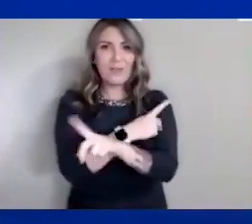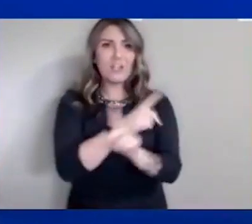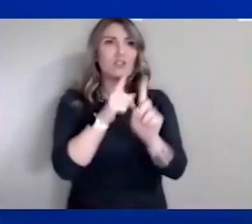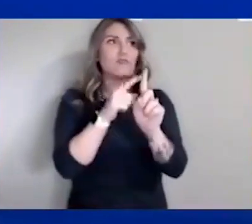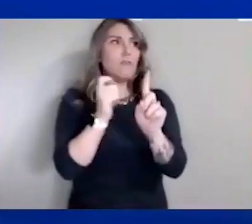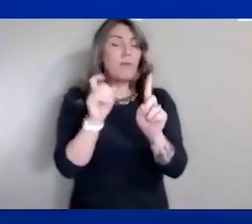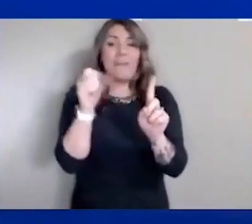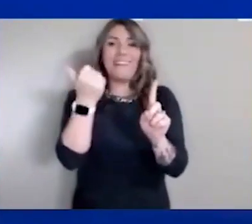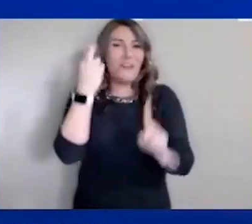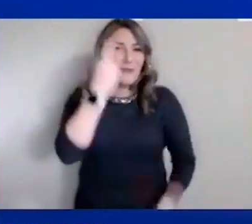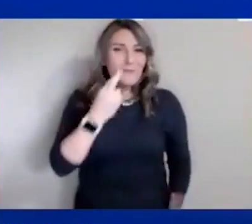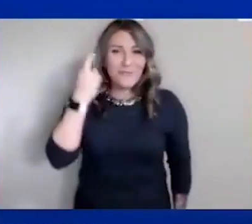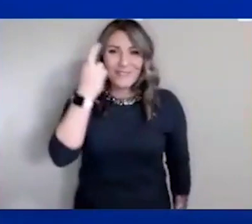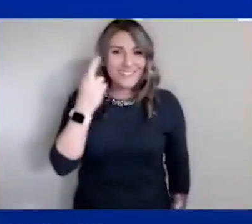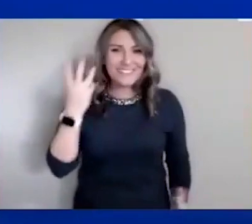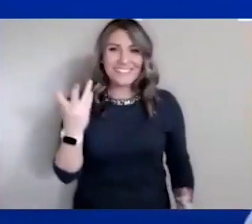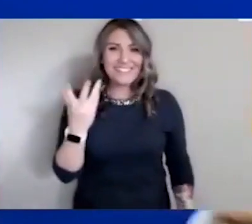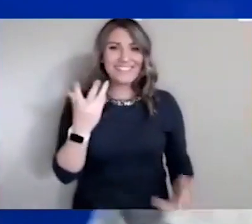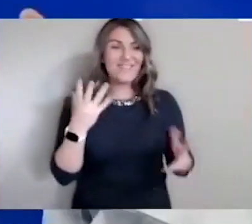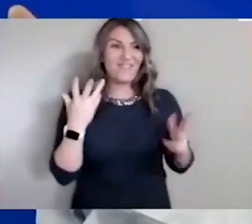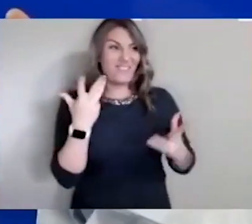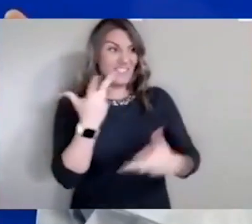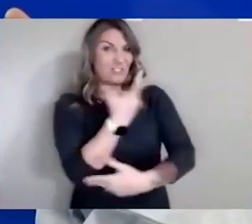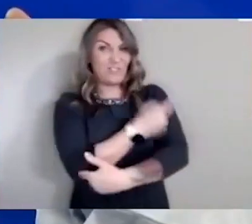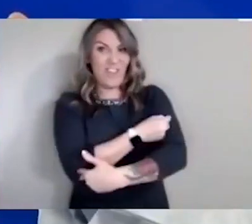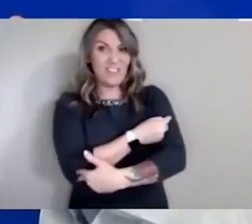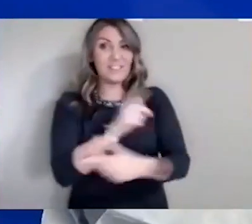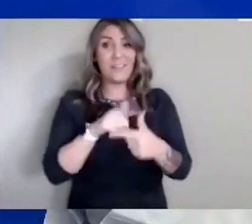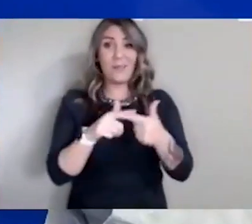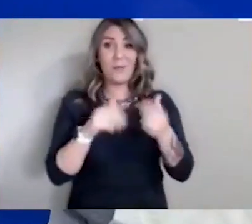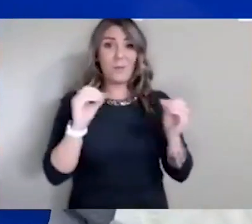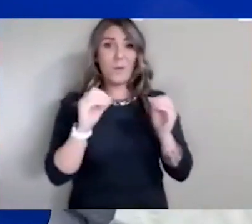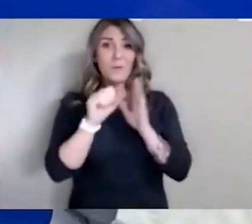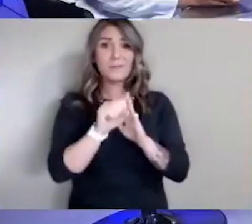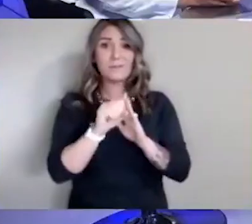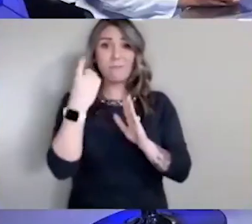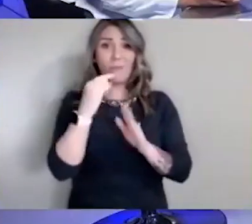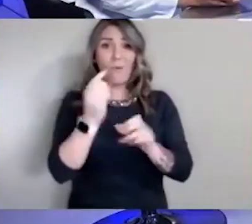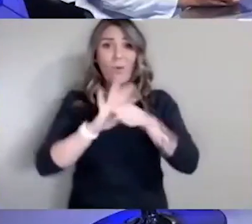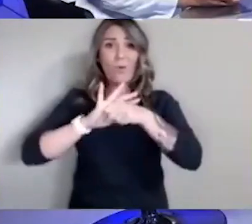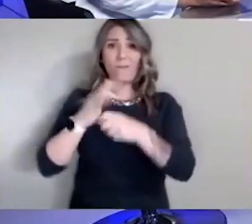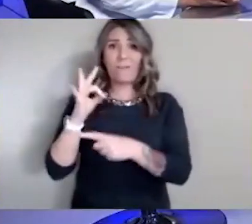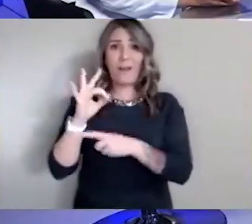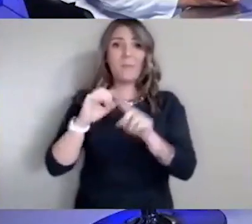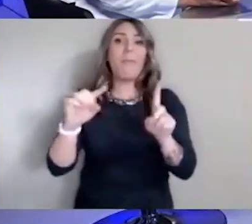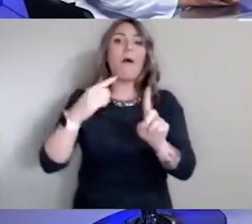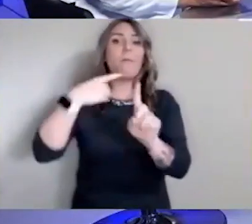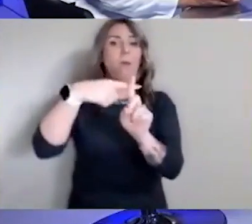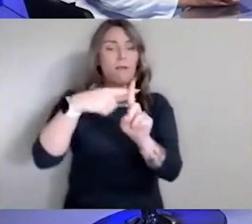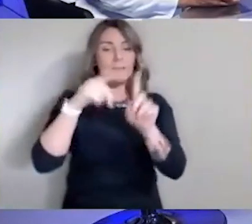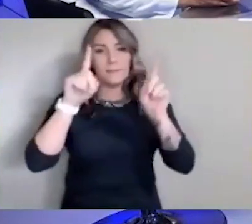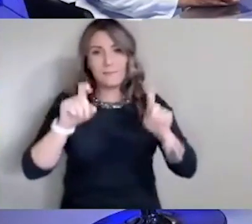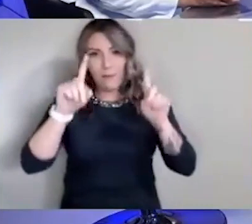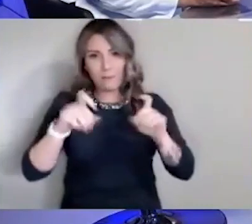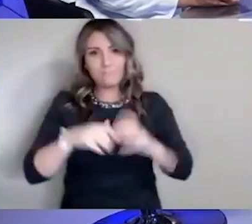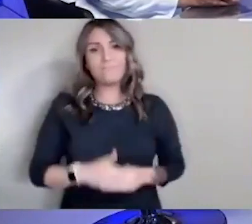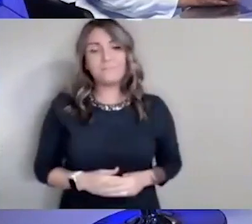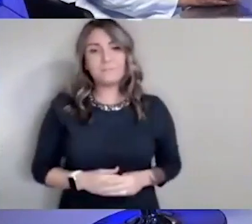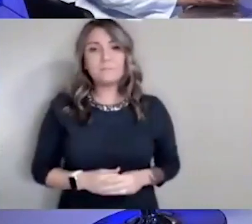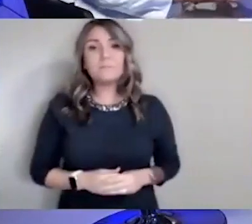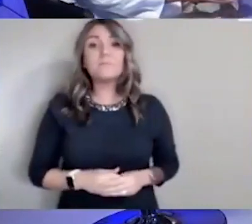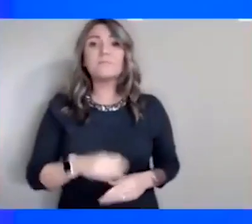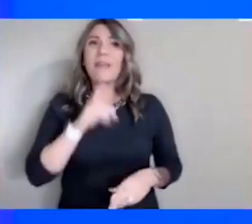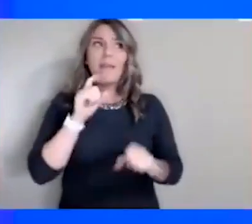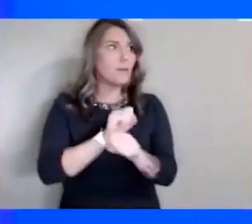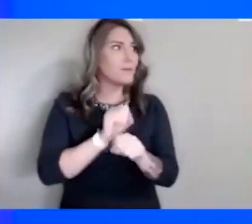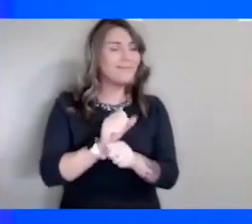reason, have been vaccinated, and are asymptomatic for COVID. They have a positive test. Yeah, absolutely. Non-COVID reasons, you know,